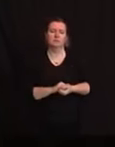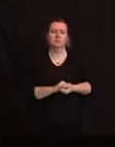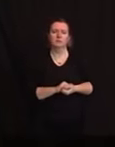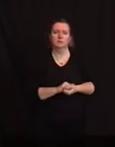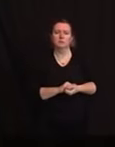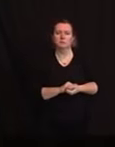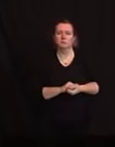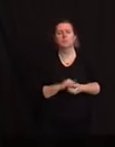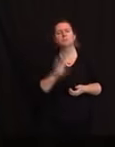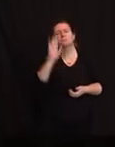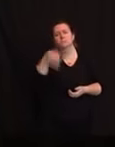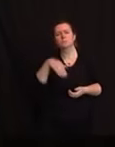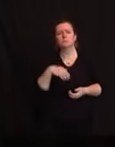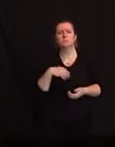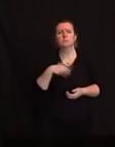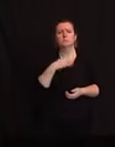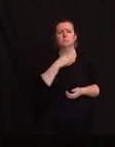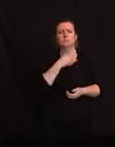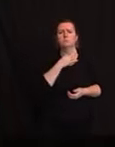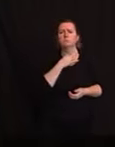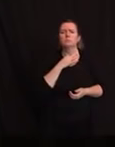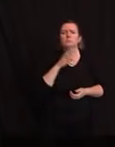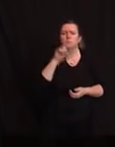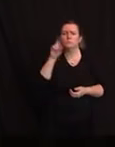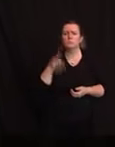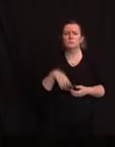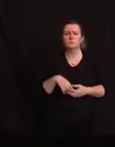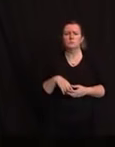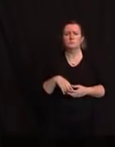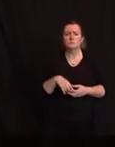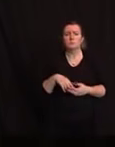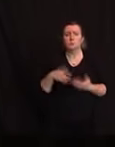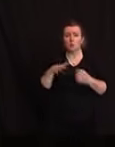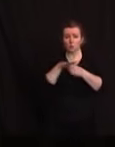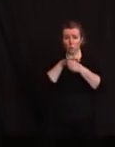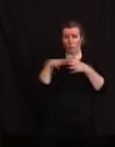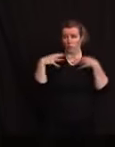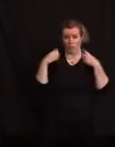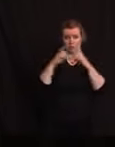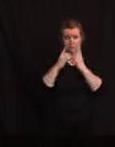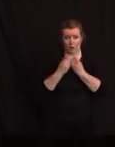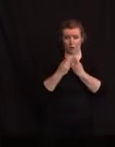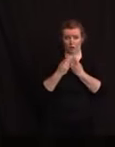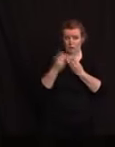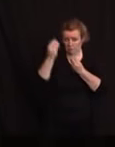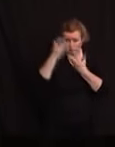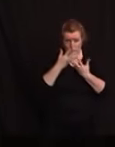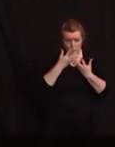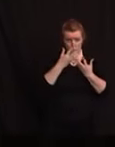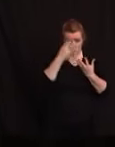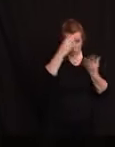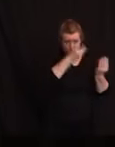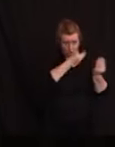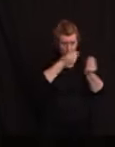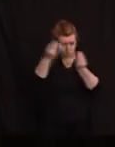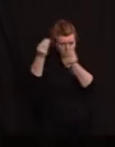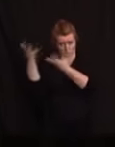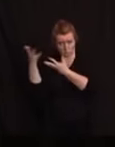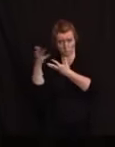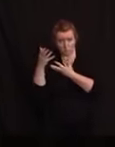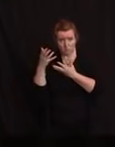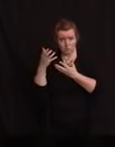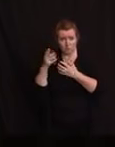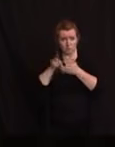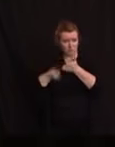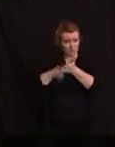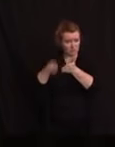Just curious if would local folks report information to you whether or not they're still contact tracing, and how